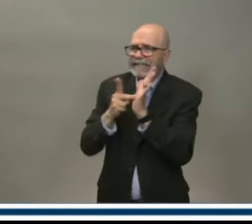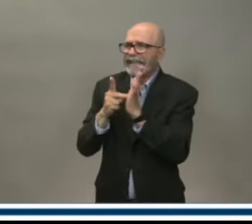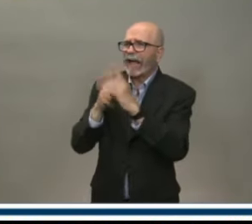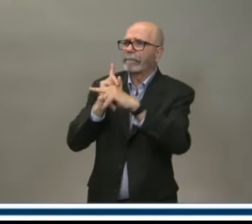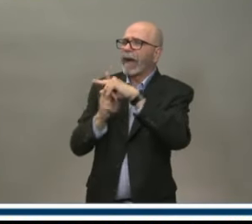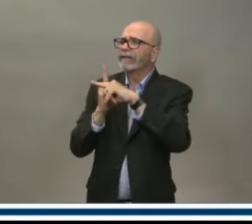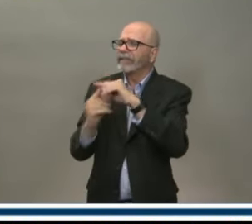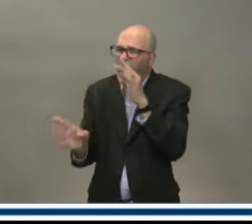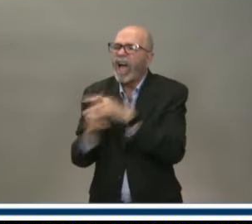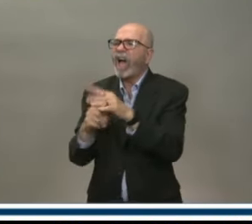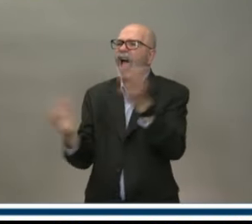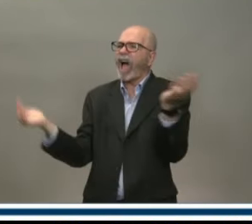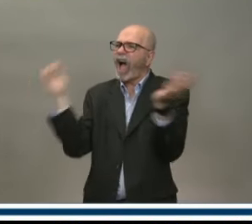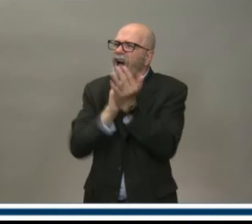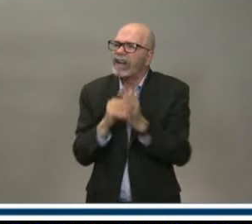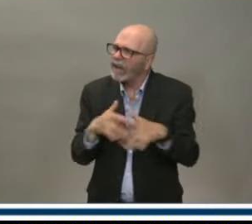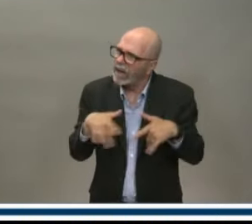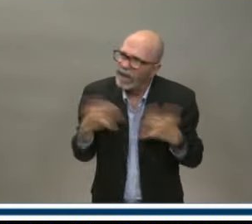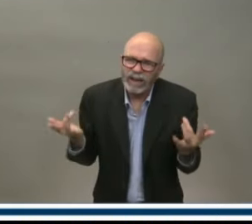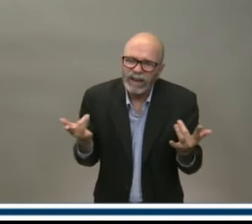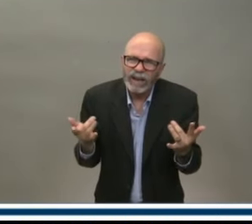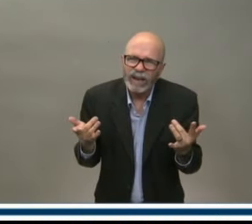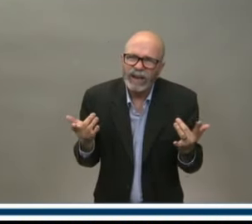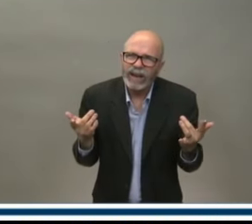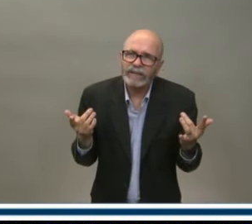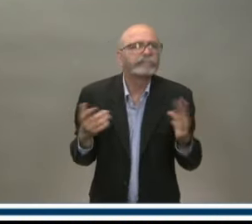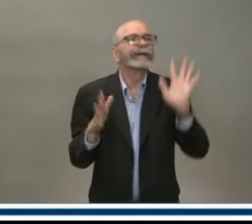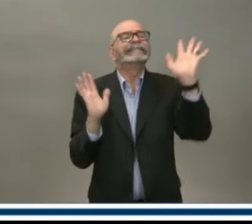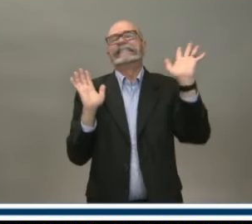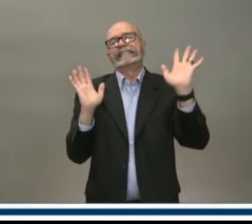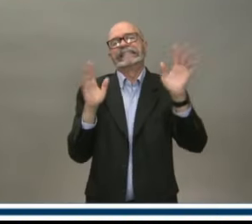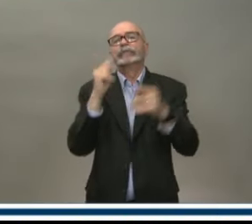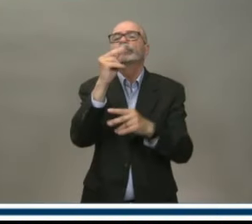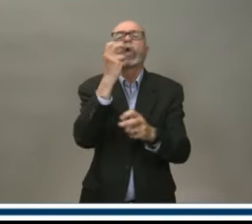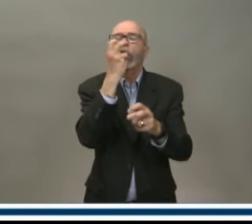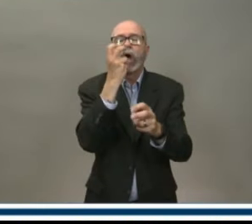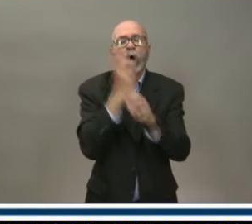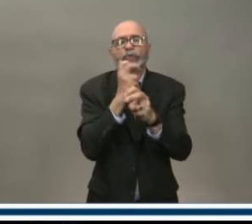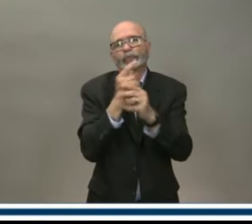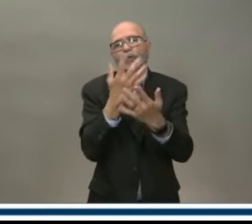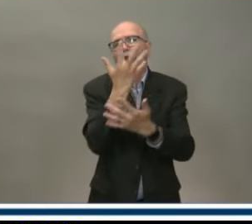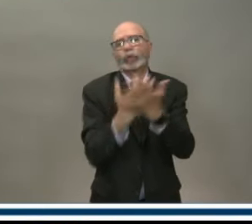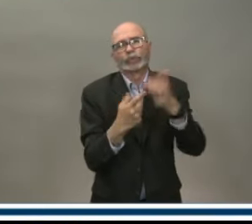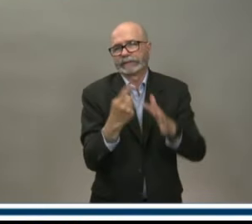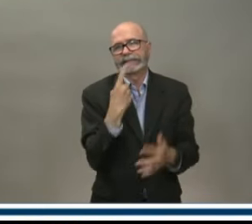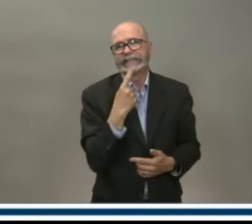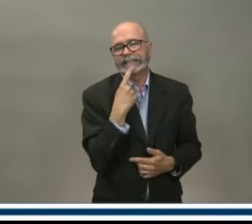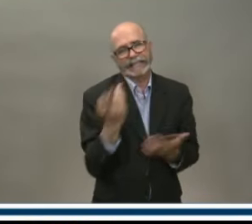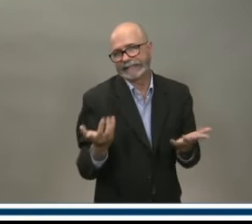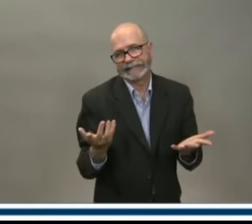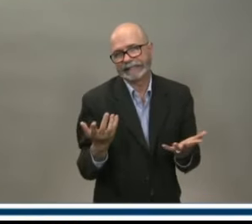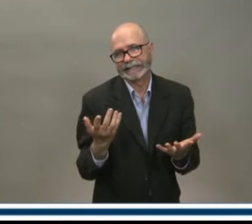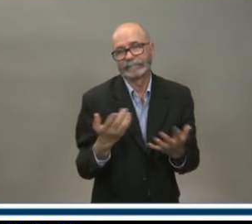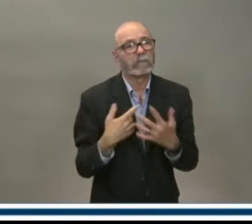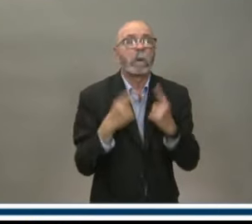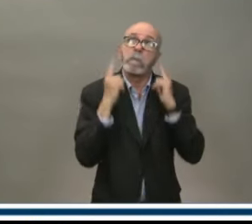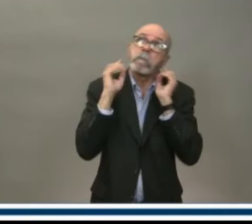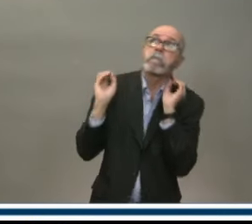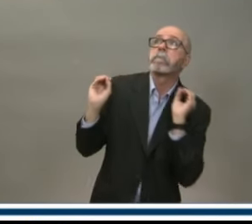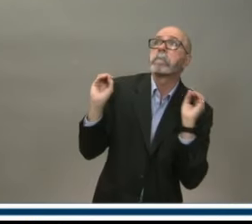So it's probably too early for that. I have not heard of any of that. We